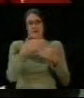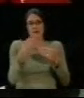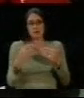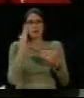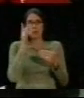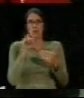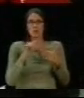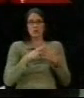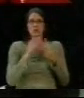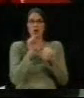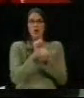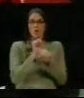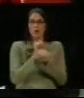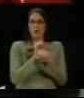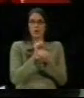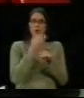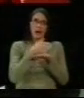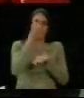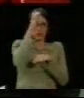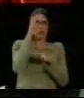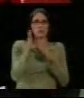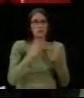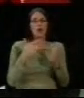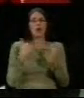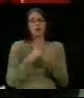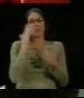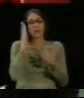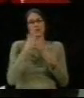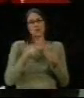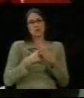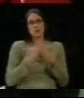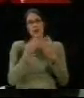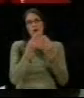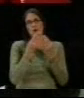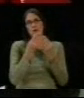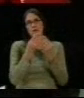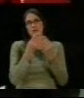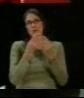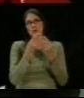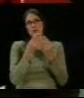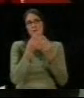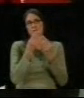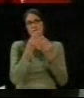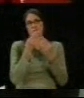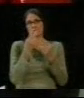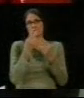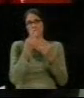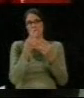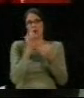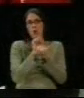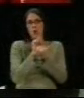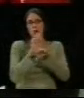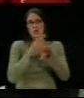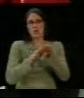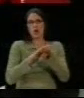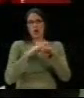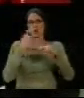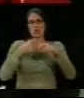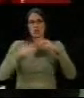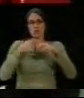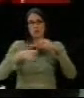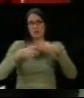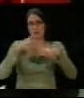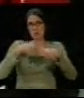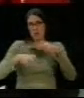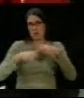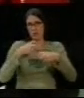start working, after we do the concept plan, we're going to start resolving the utility issues. That's going to take some time, and that's going